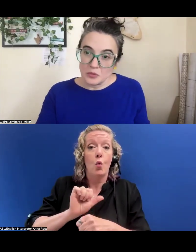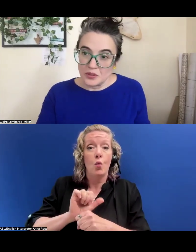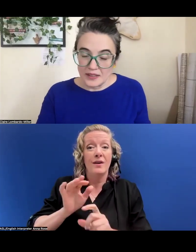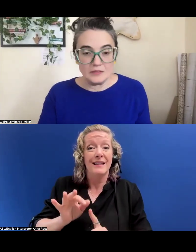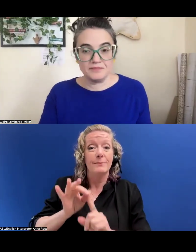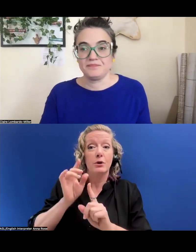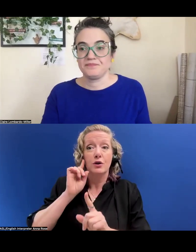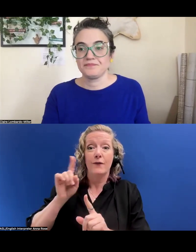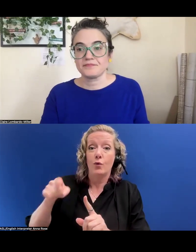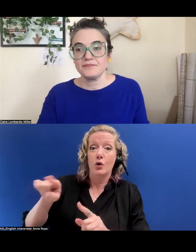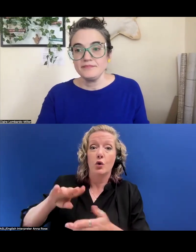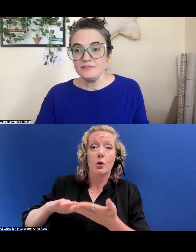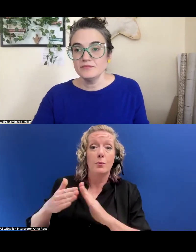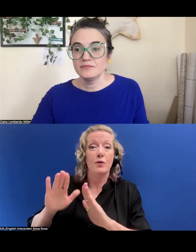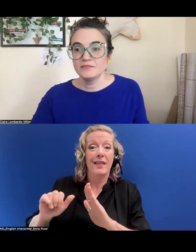marginalized community.